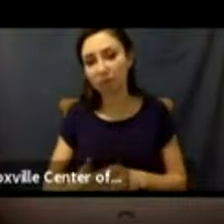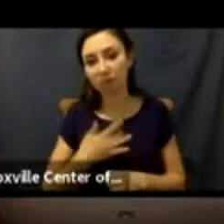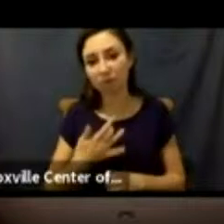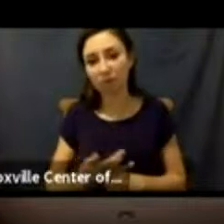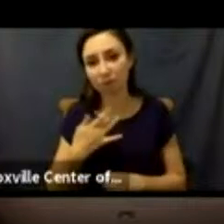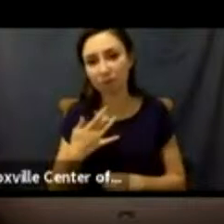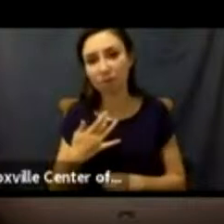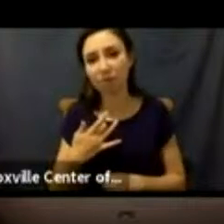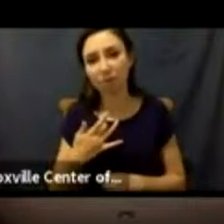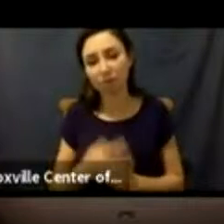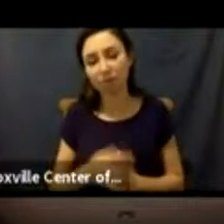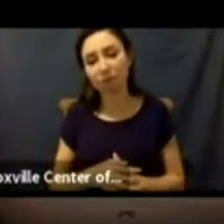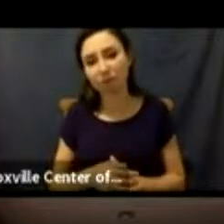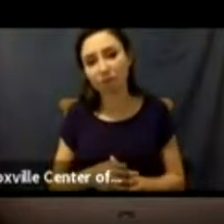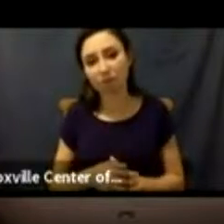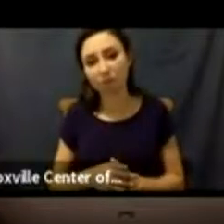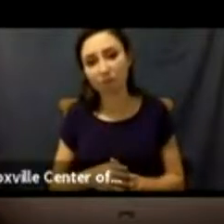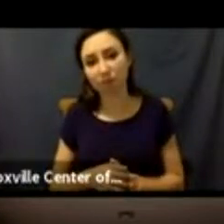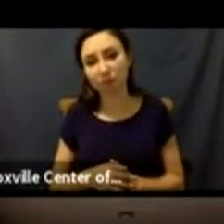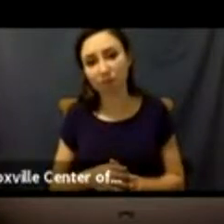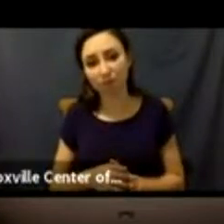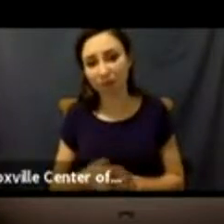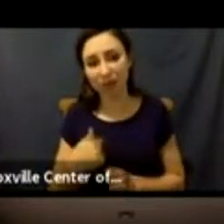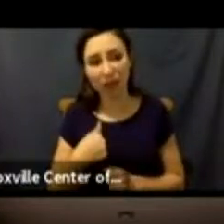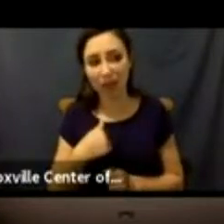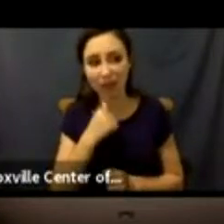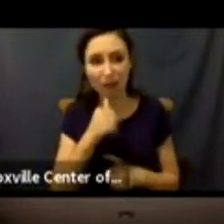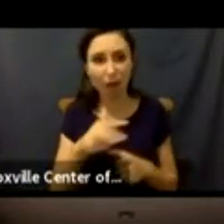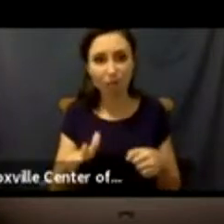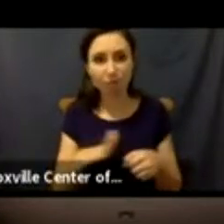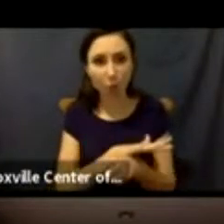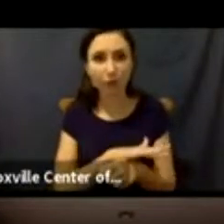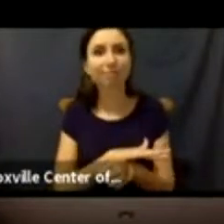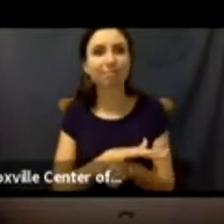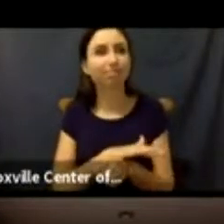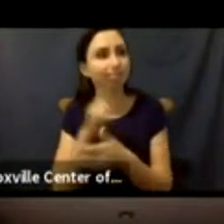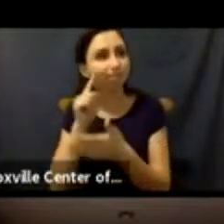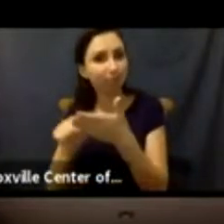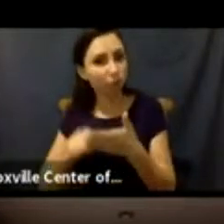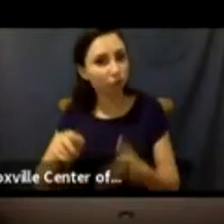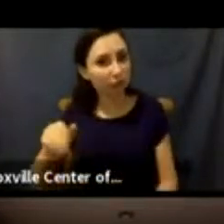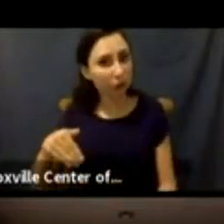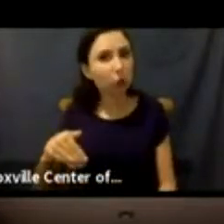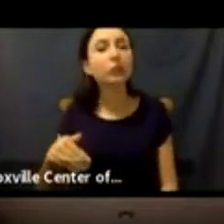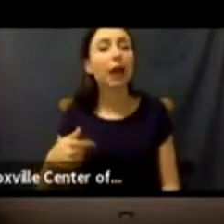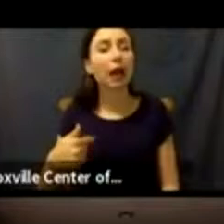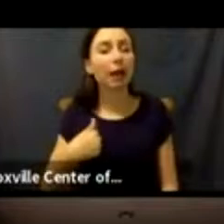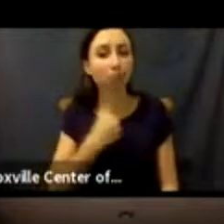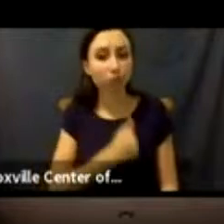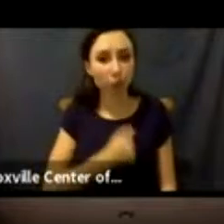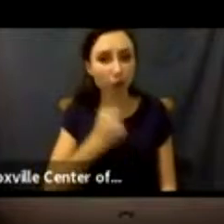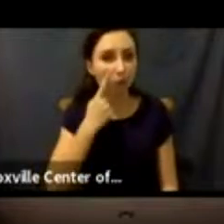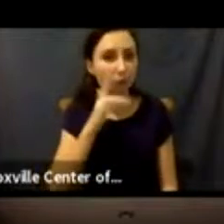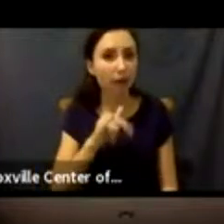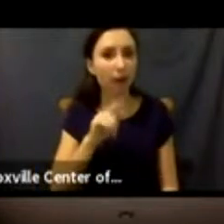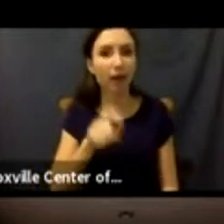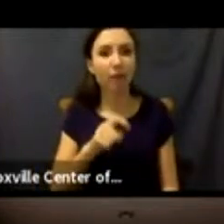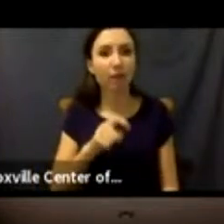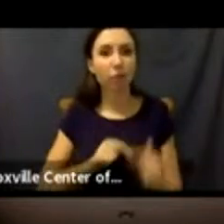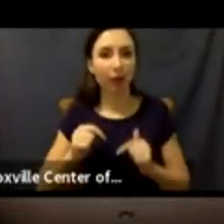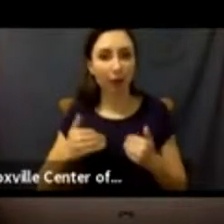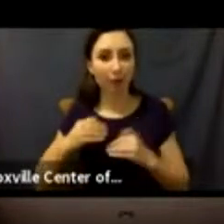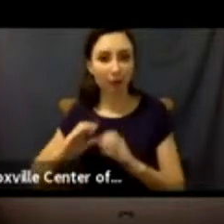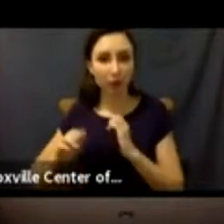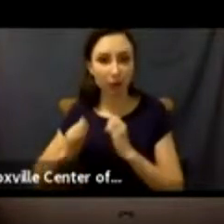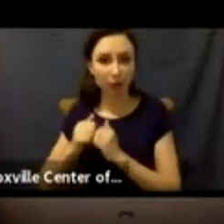feeling like I put something out there that I hadn't fully vetted myself, and I apologize for that. I think I feel like I need to go back and have a conversation with her to